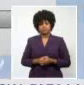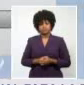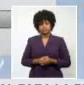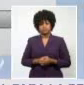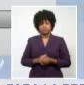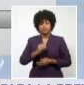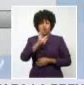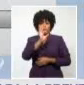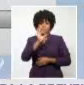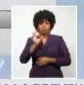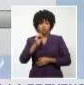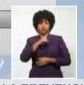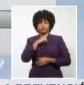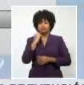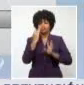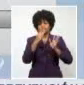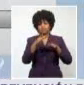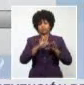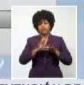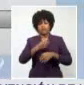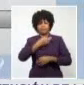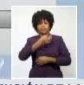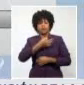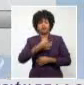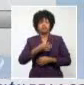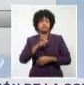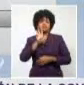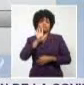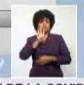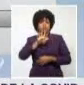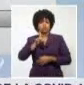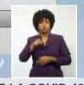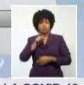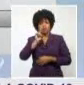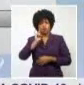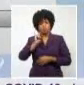Well, before concluding, we wanted to remind